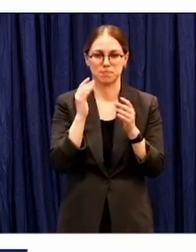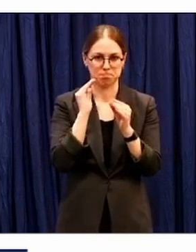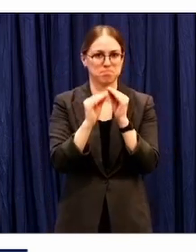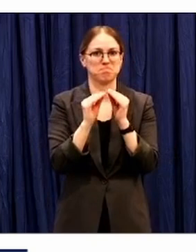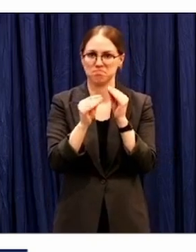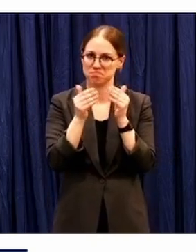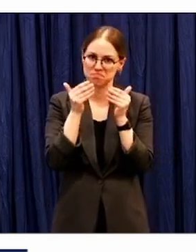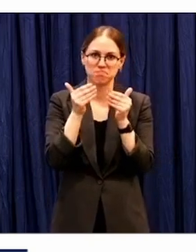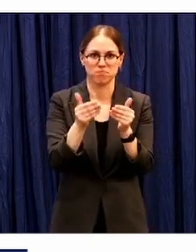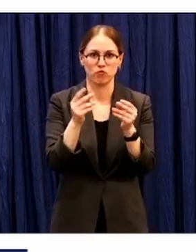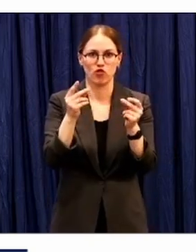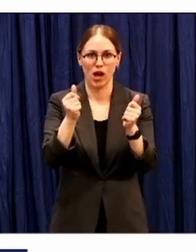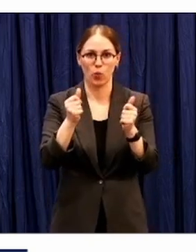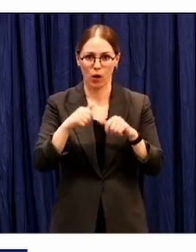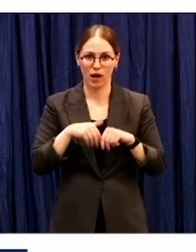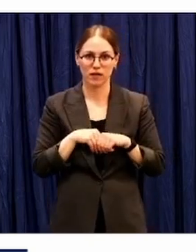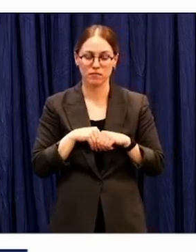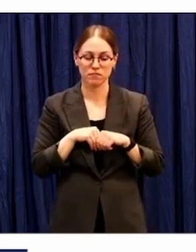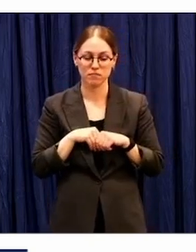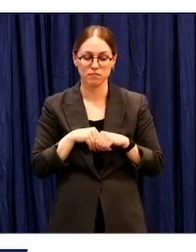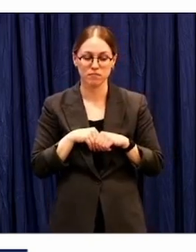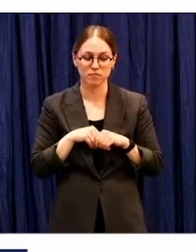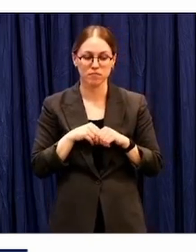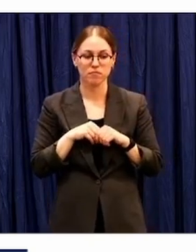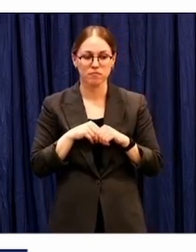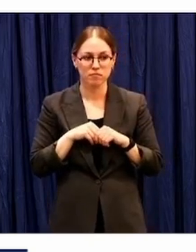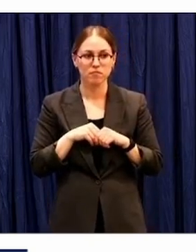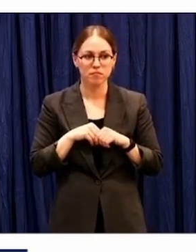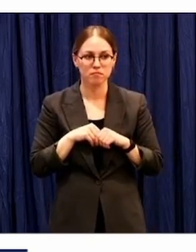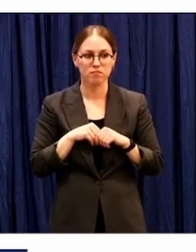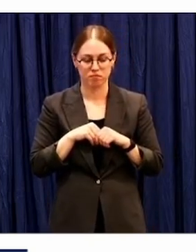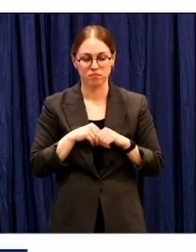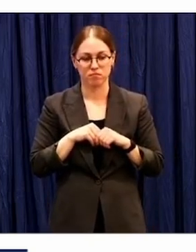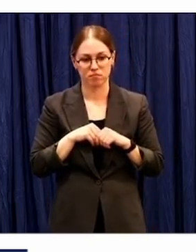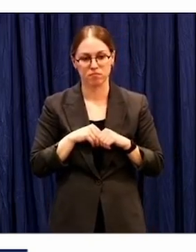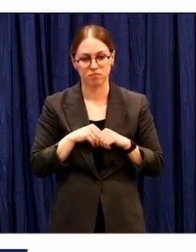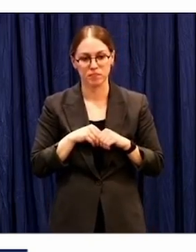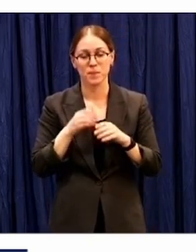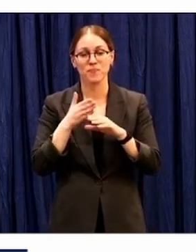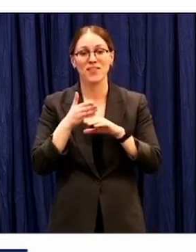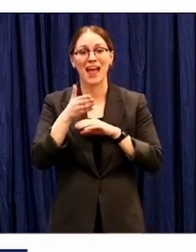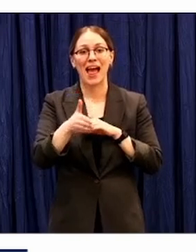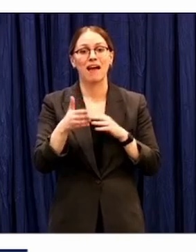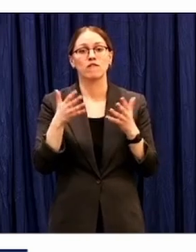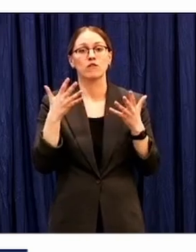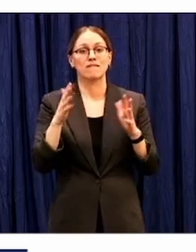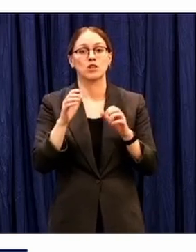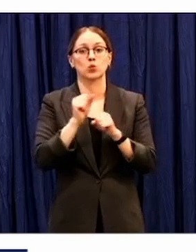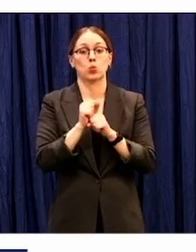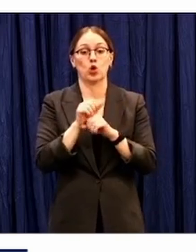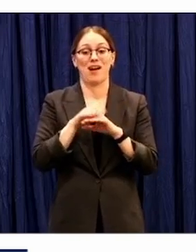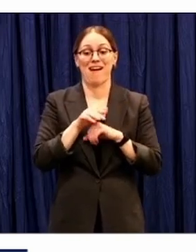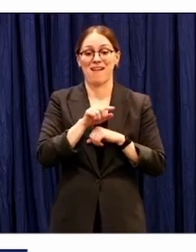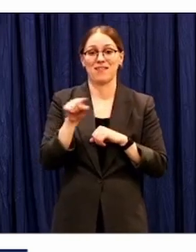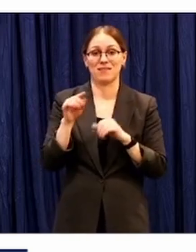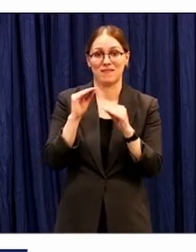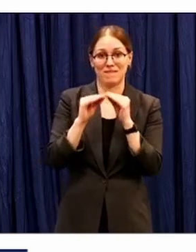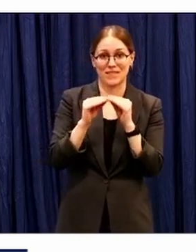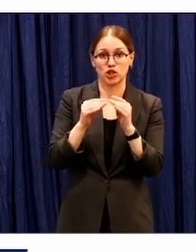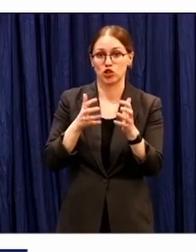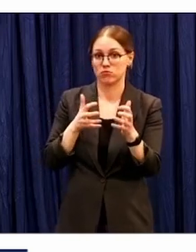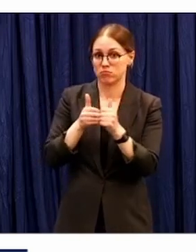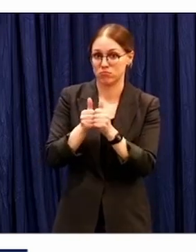their remediation right away and potentially push fixes in their next sprint. After they work on those fixes, they come back to us